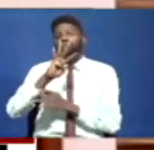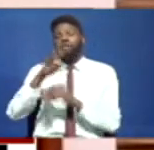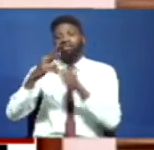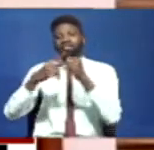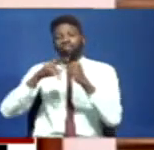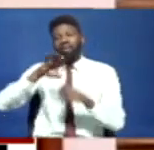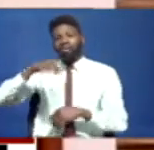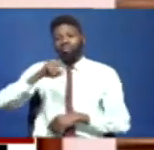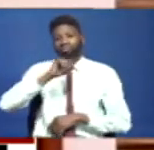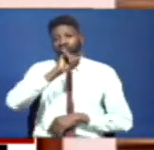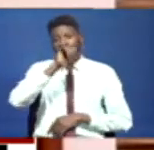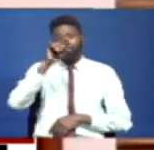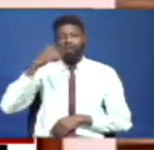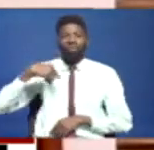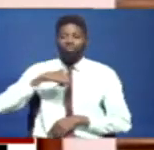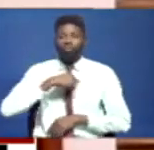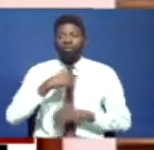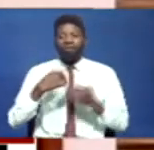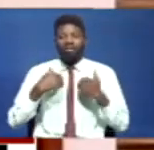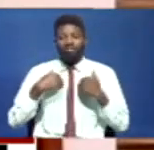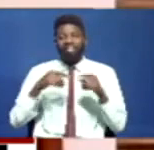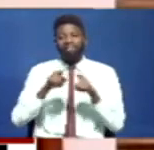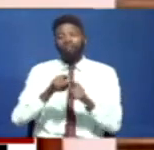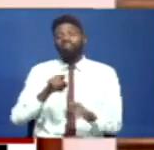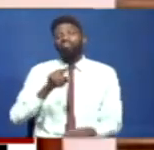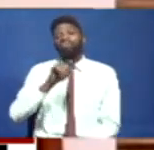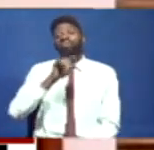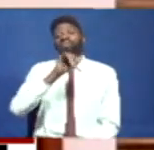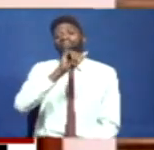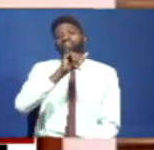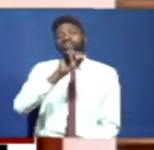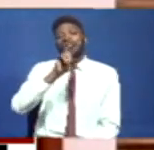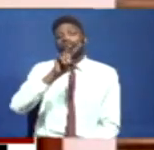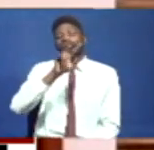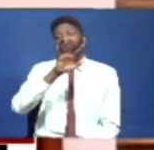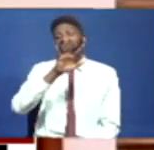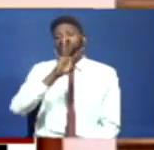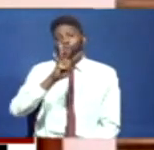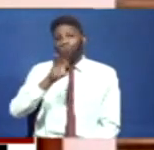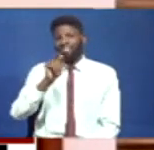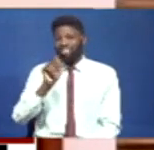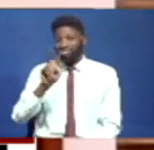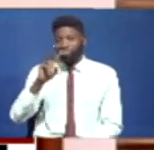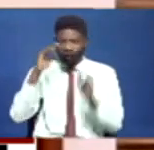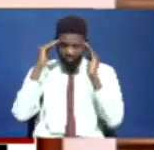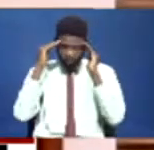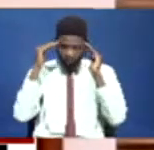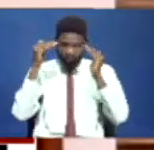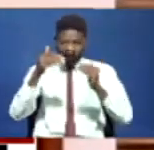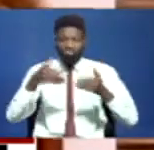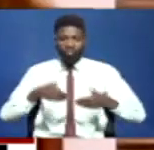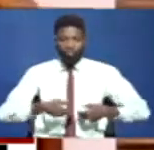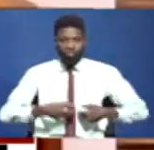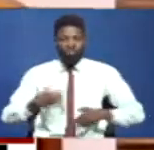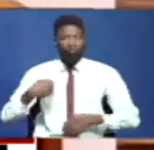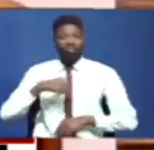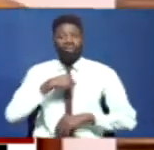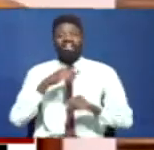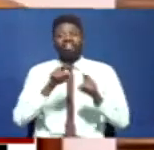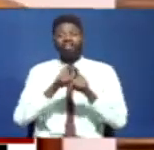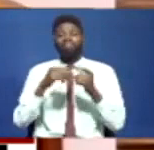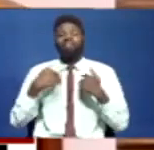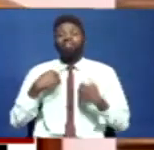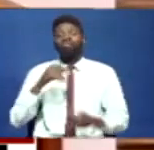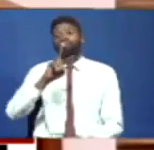We also have Y254 TV, which caters for younger generation. We have 21 radio services